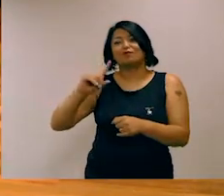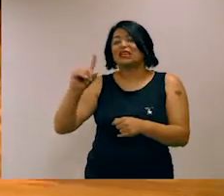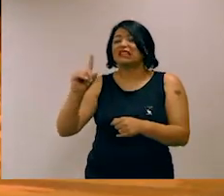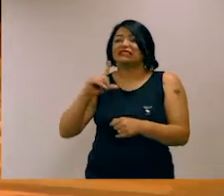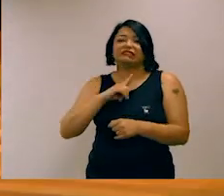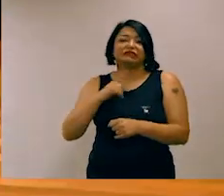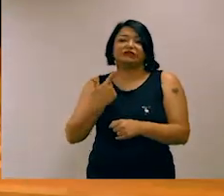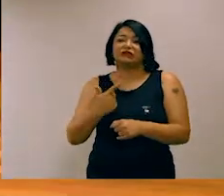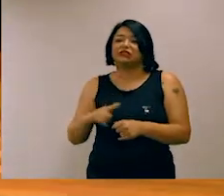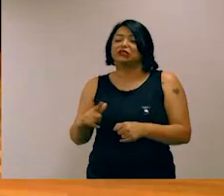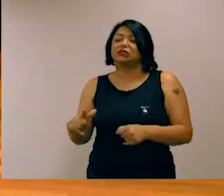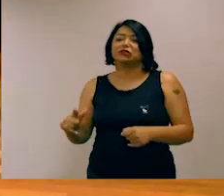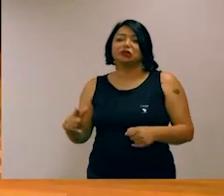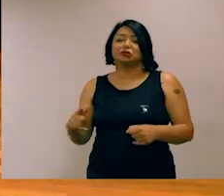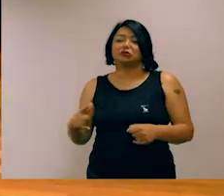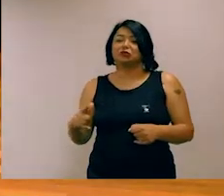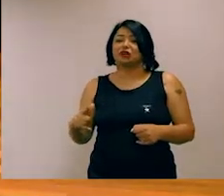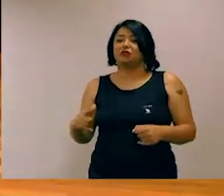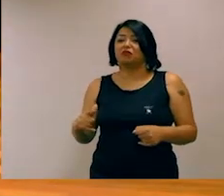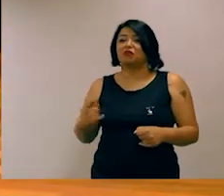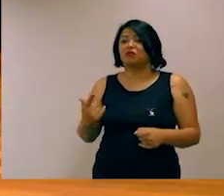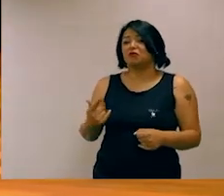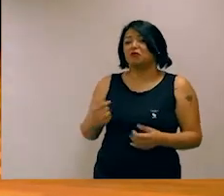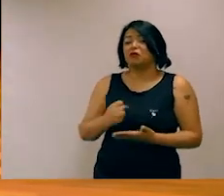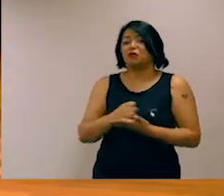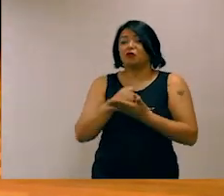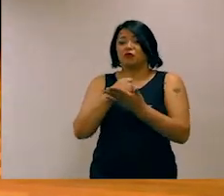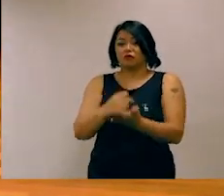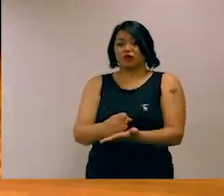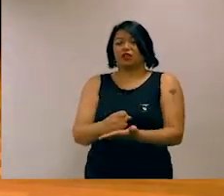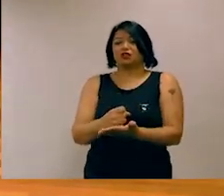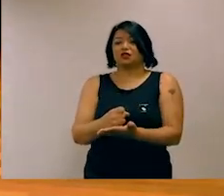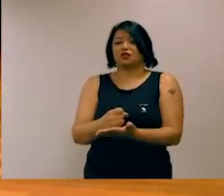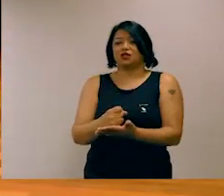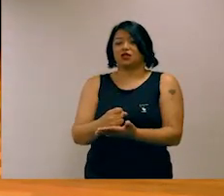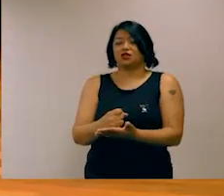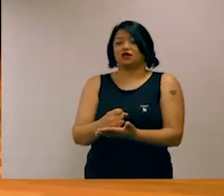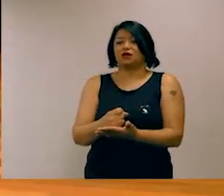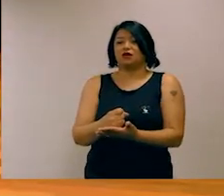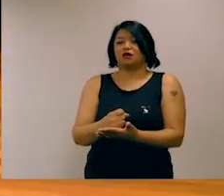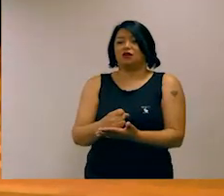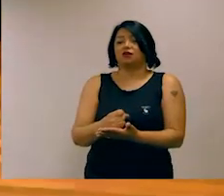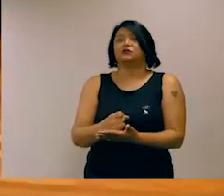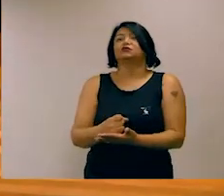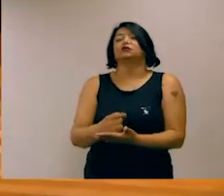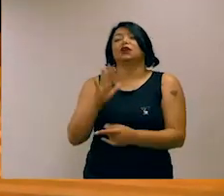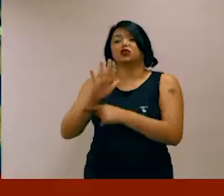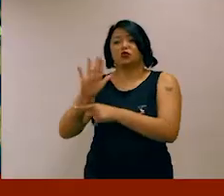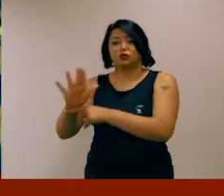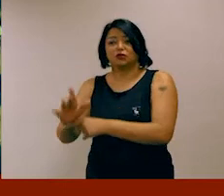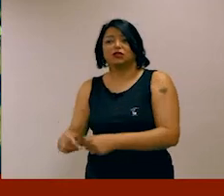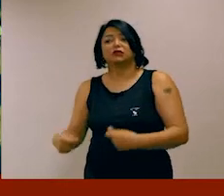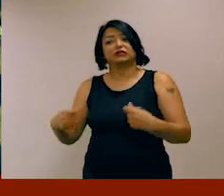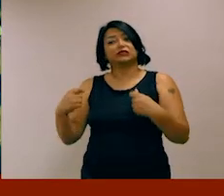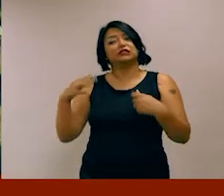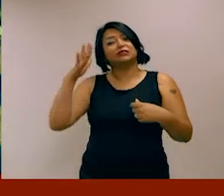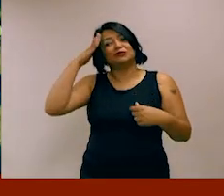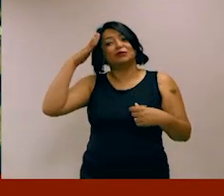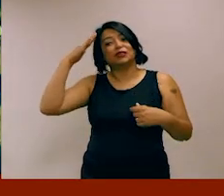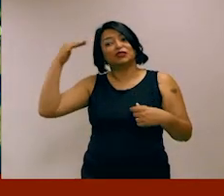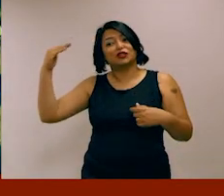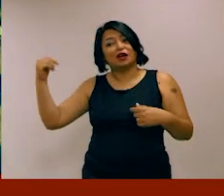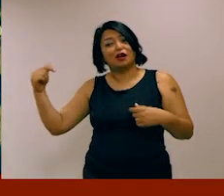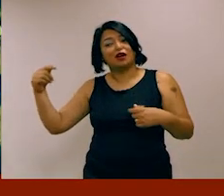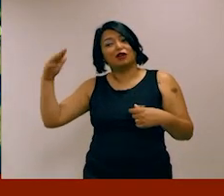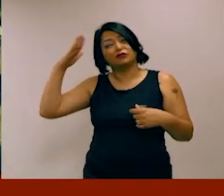and it was not really being really effective, bringing the desired effects that